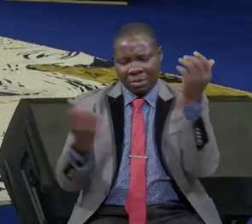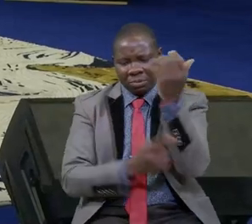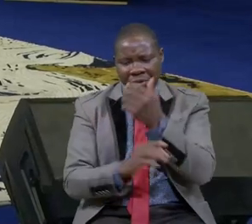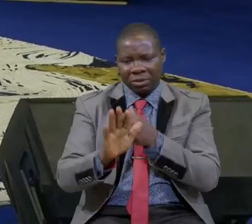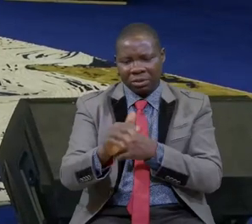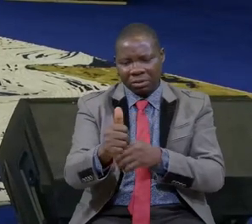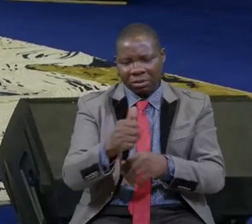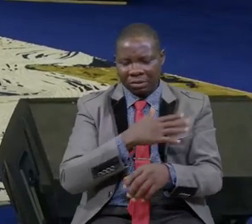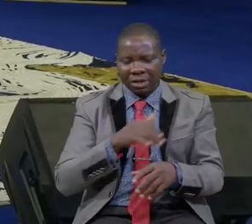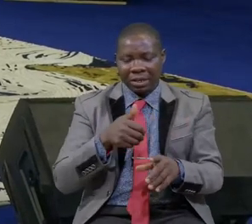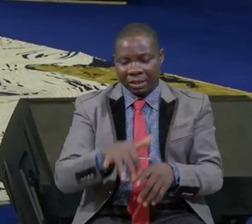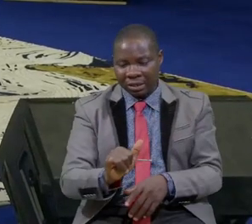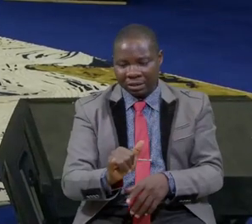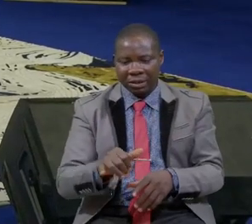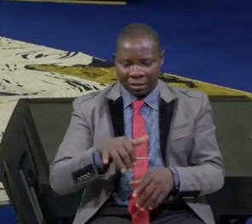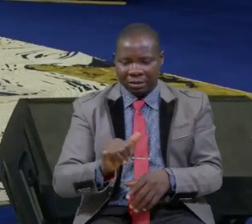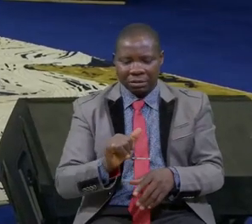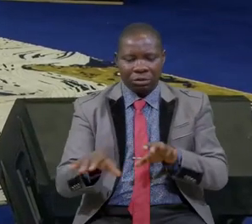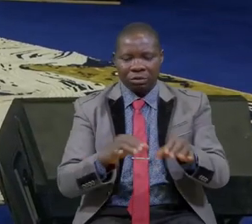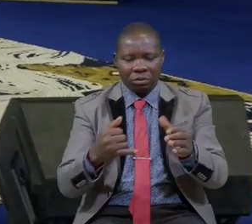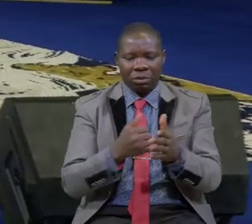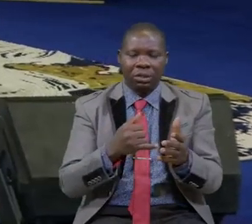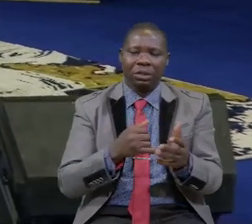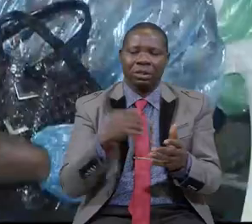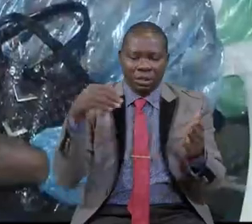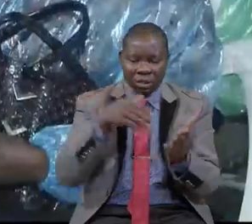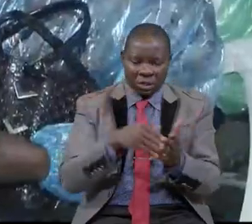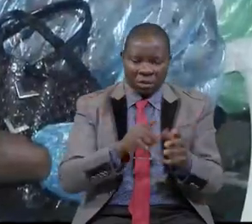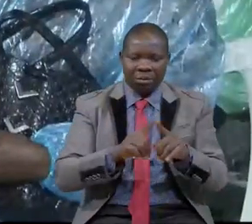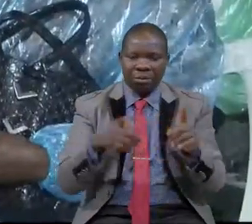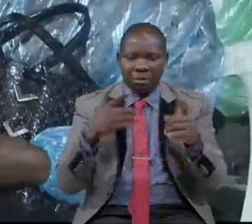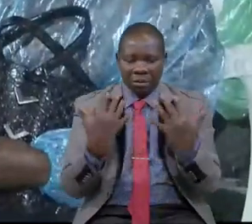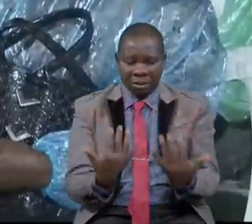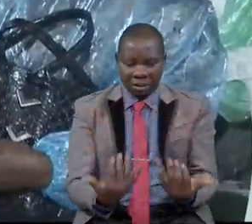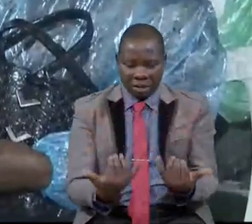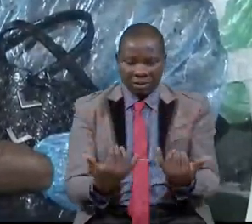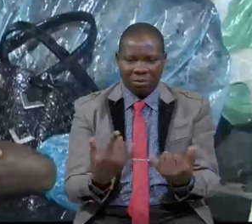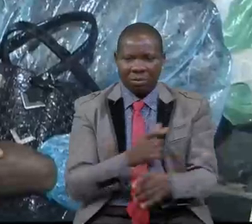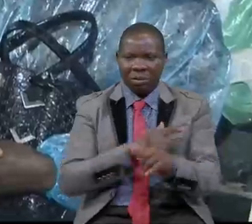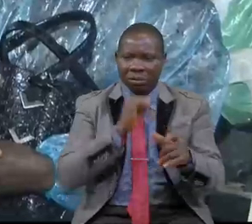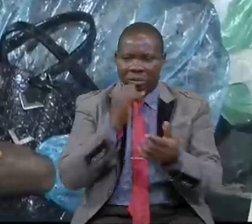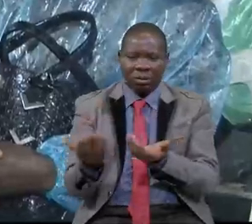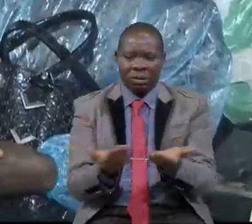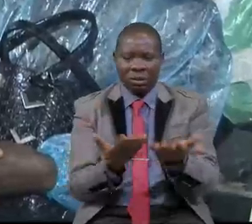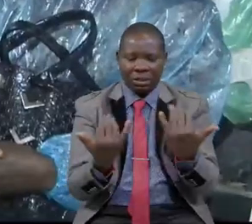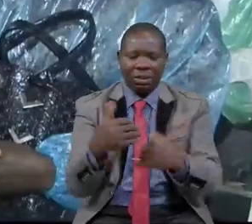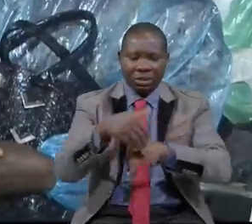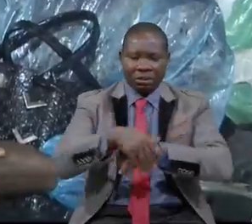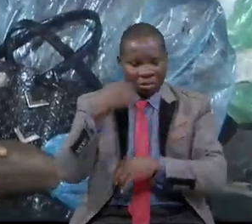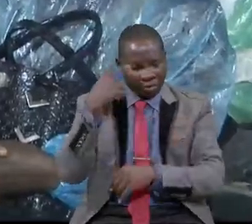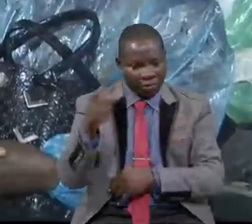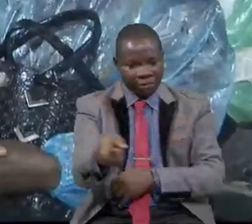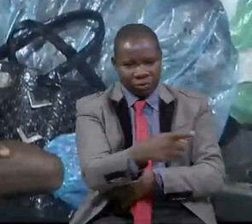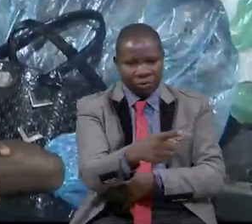again? But the Lord is here tonight. For you. For